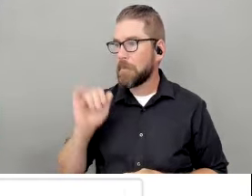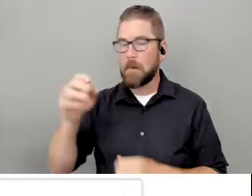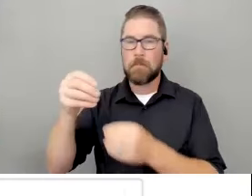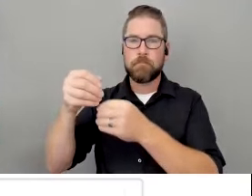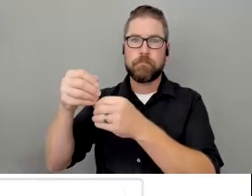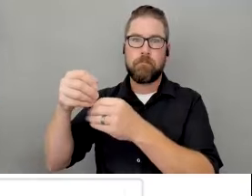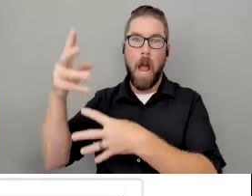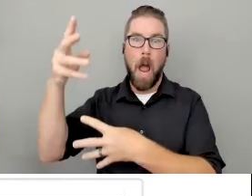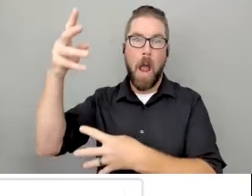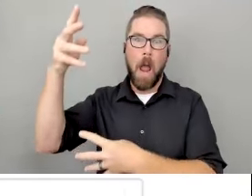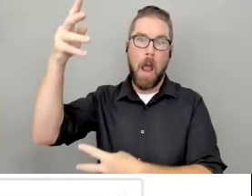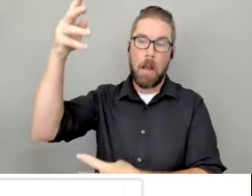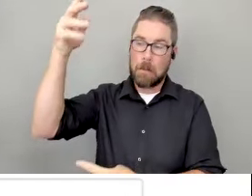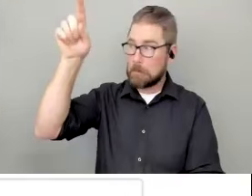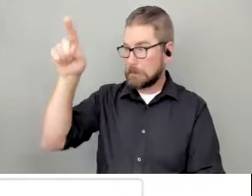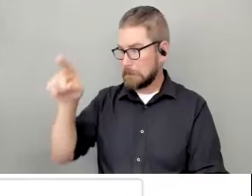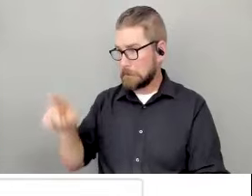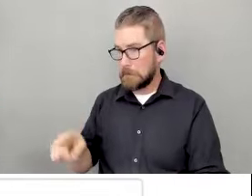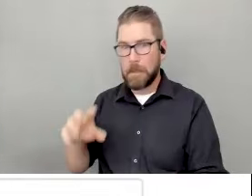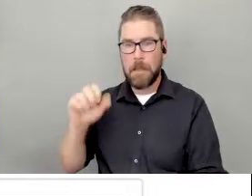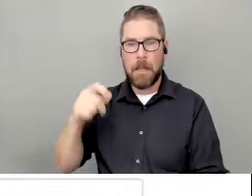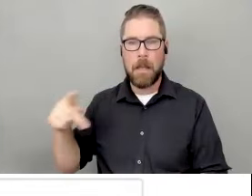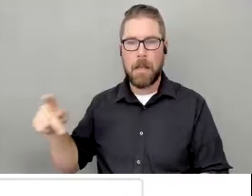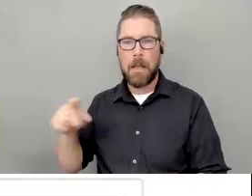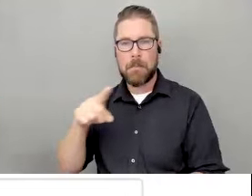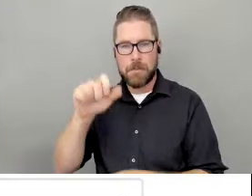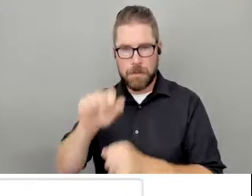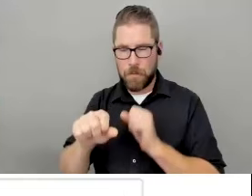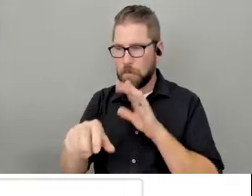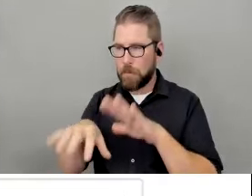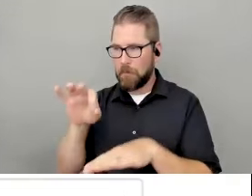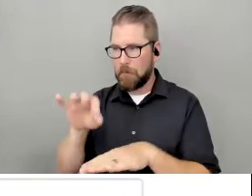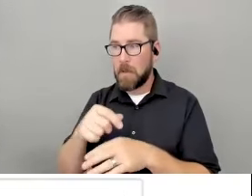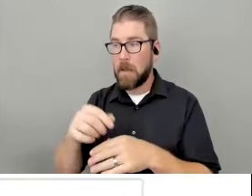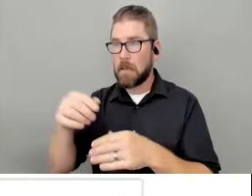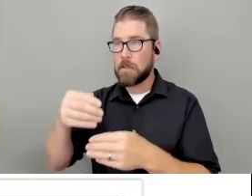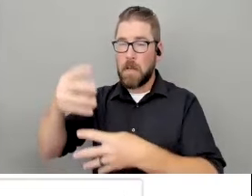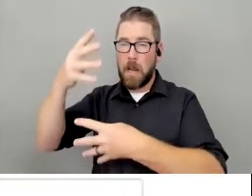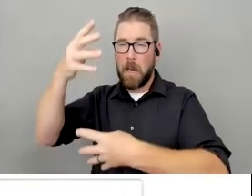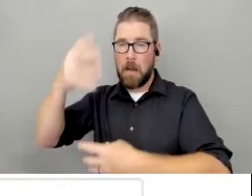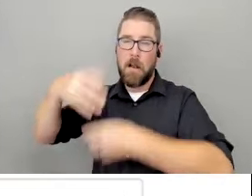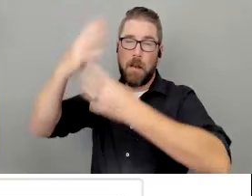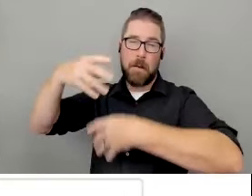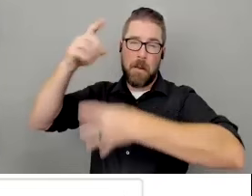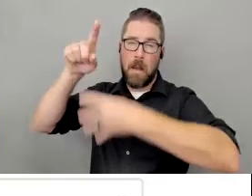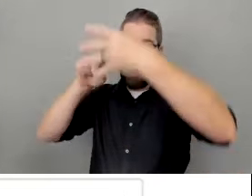of applications that are available to you. And you'll go all the way down to Play Pause It and then choose select.